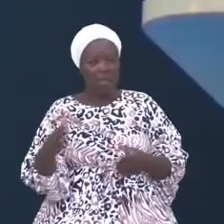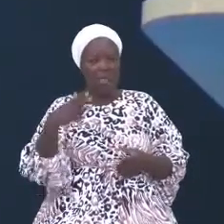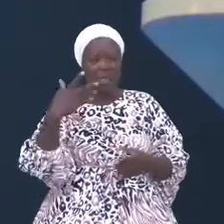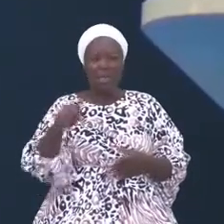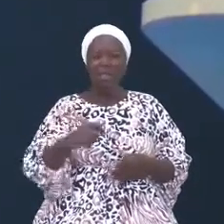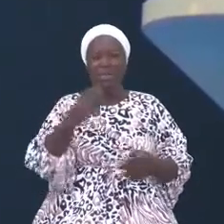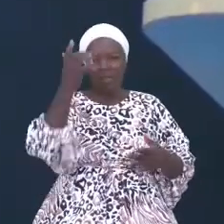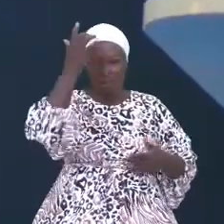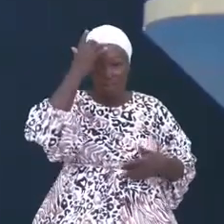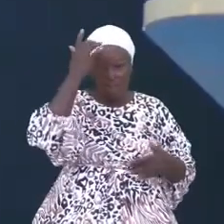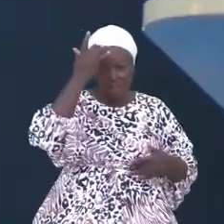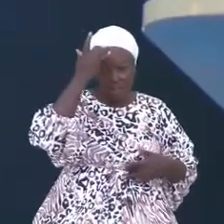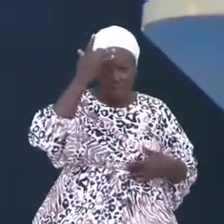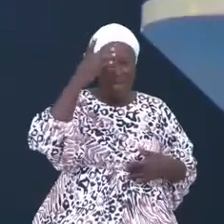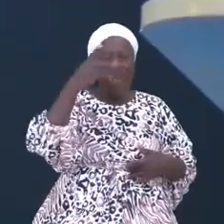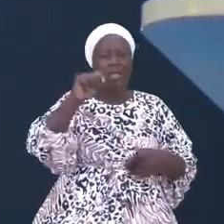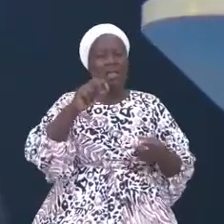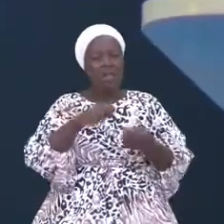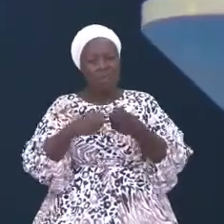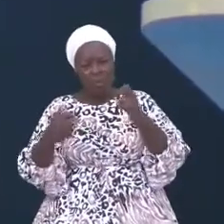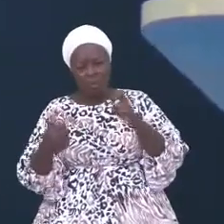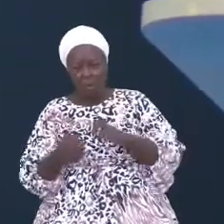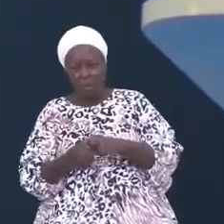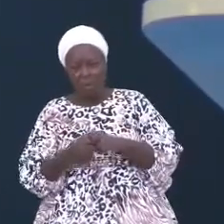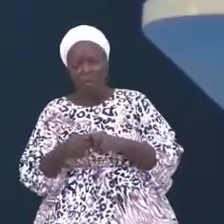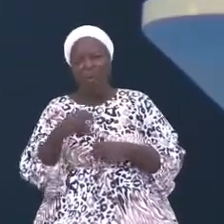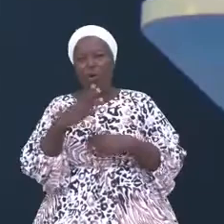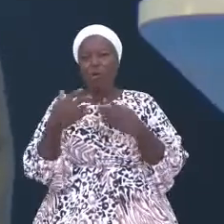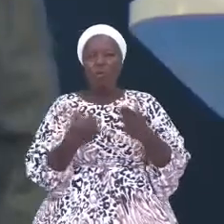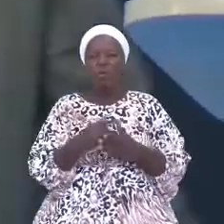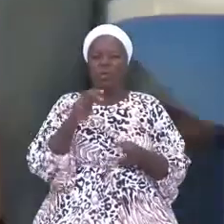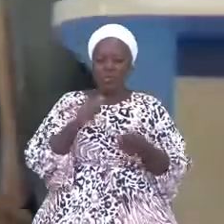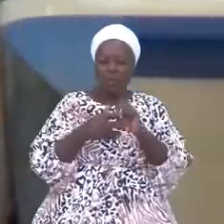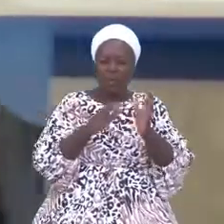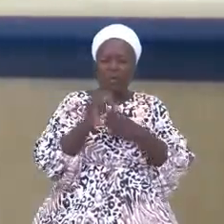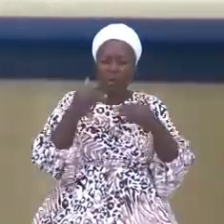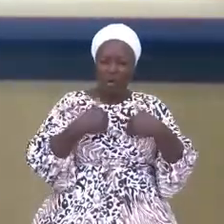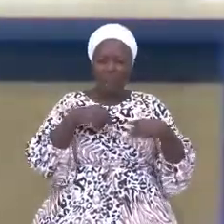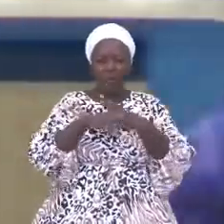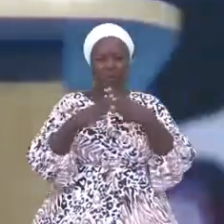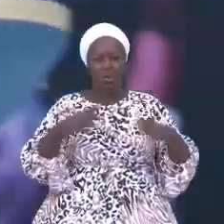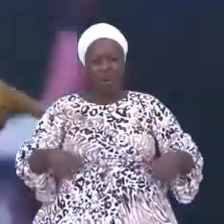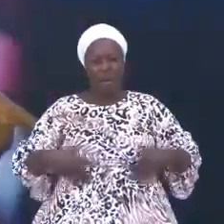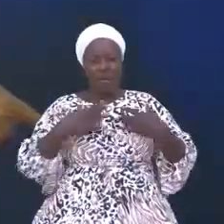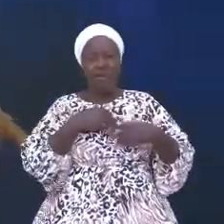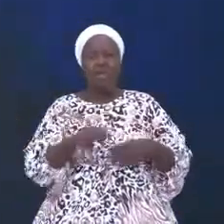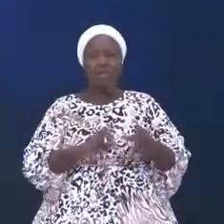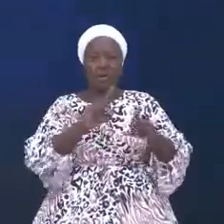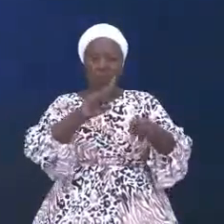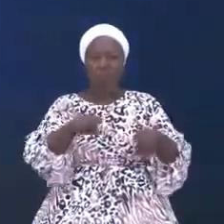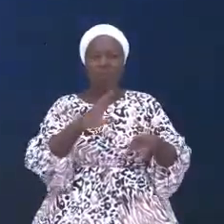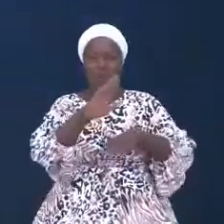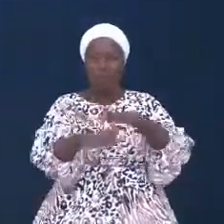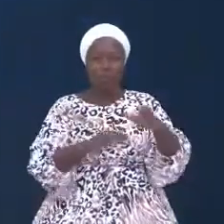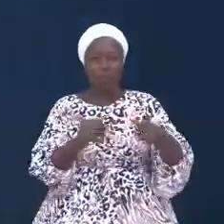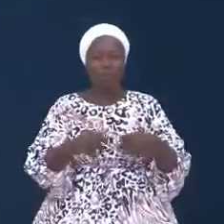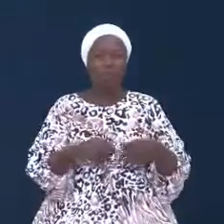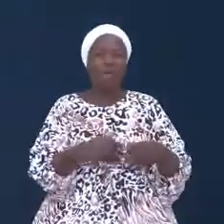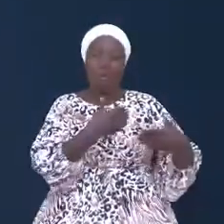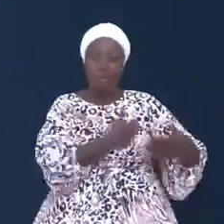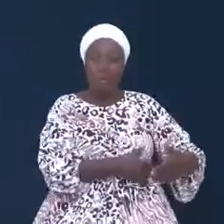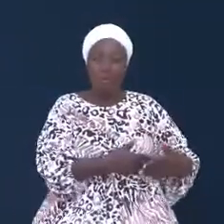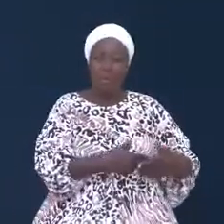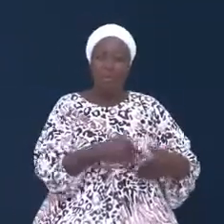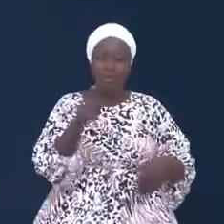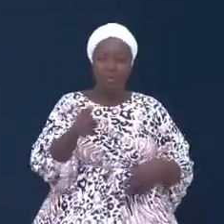infirmity, the impossibility you have in your life. He passed by, and they were told,